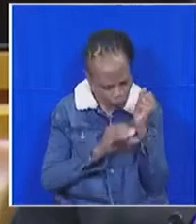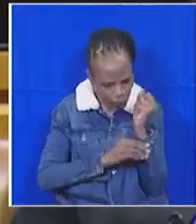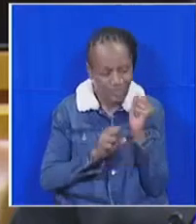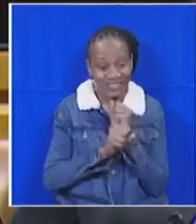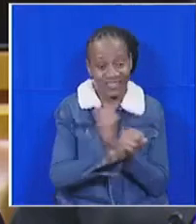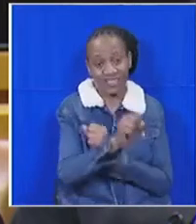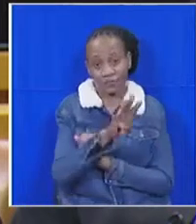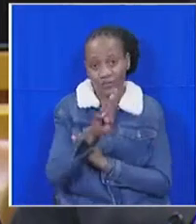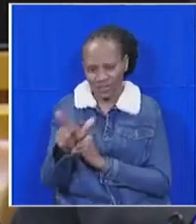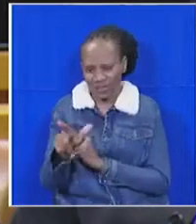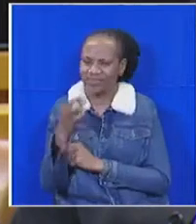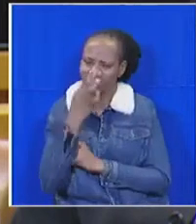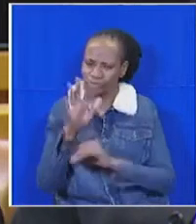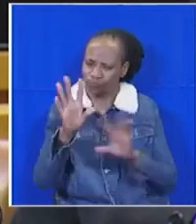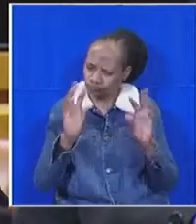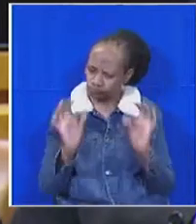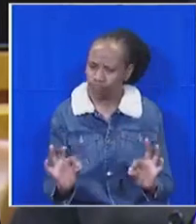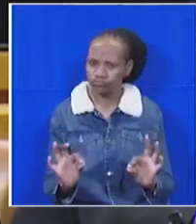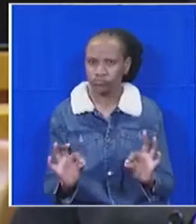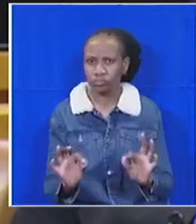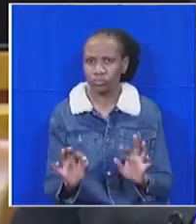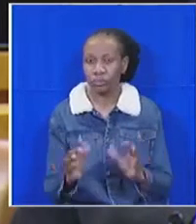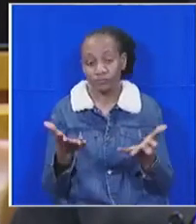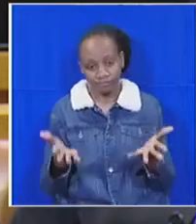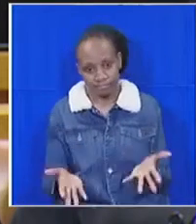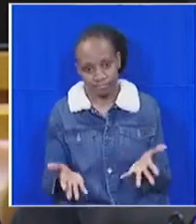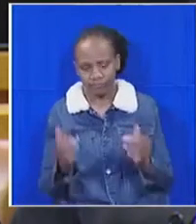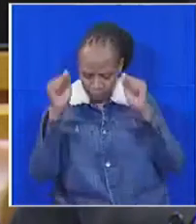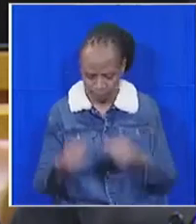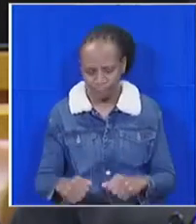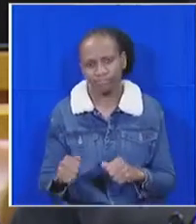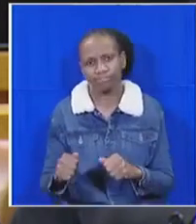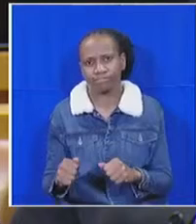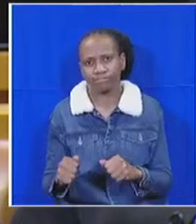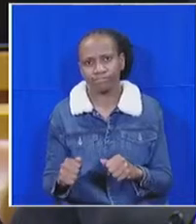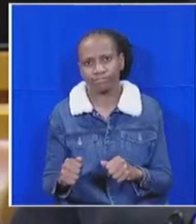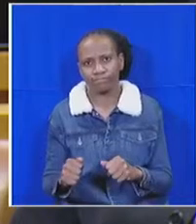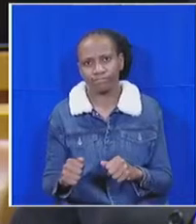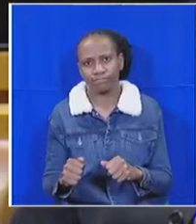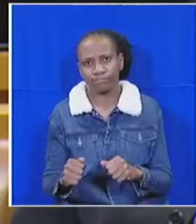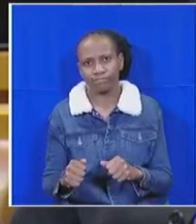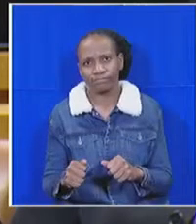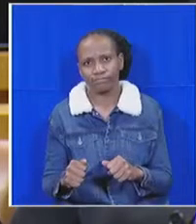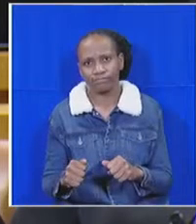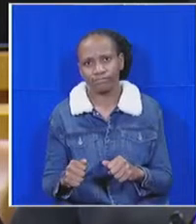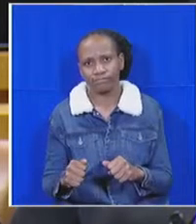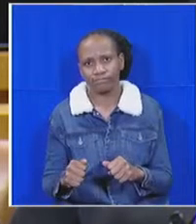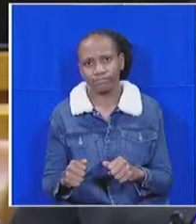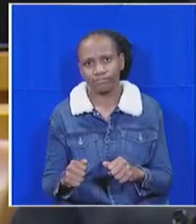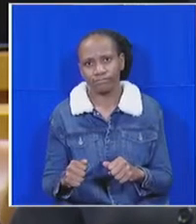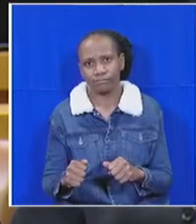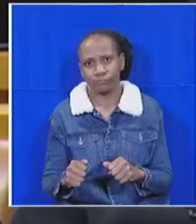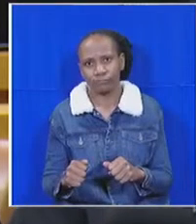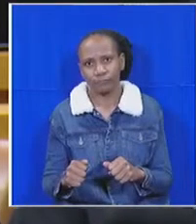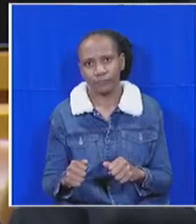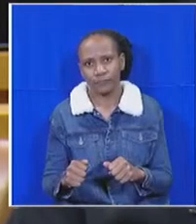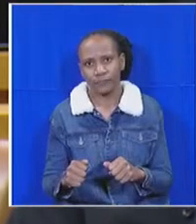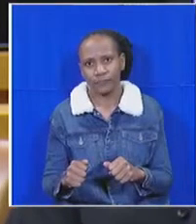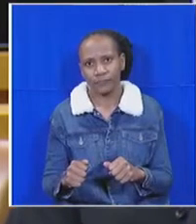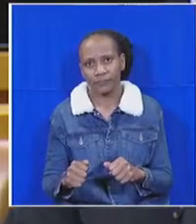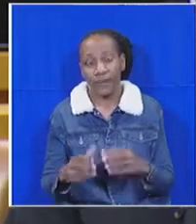Section 47 of the Constitution. Therefore, indeed, the member that is